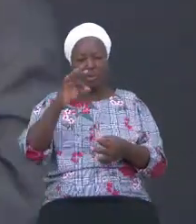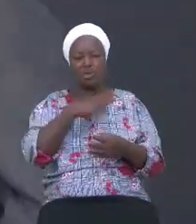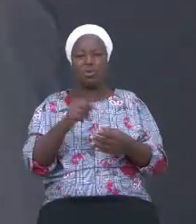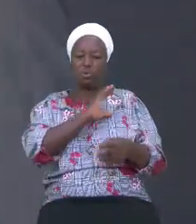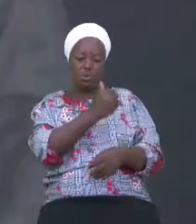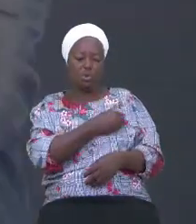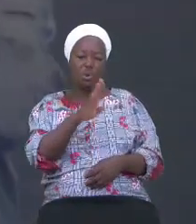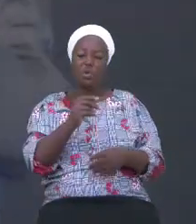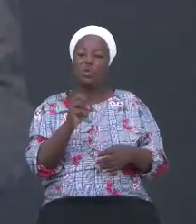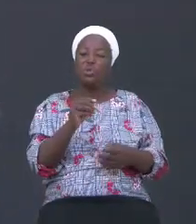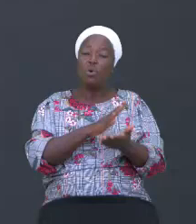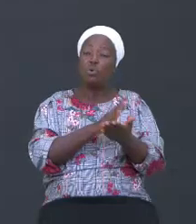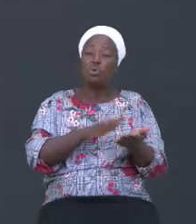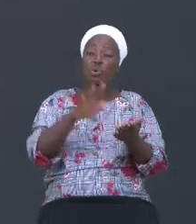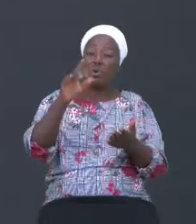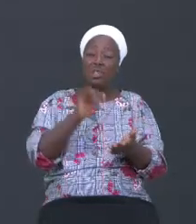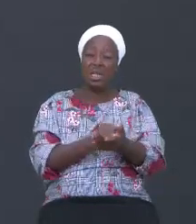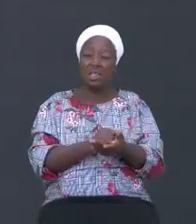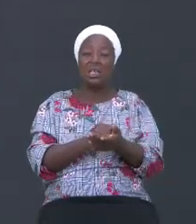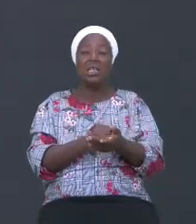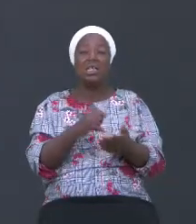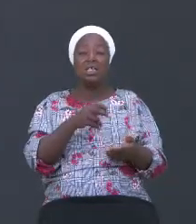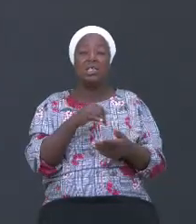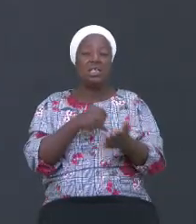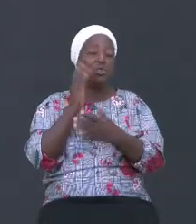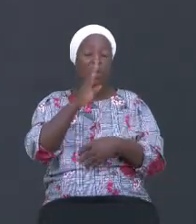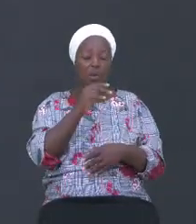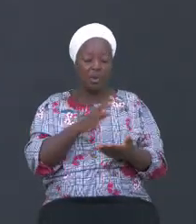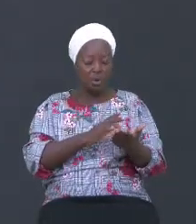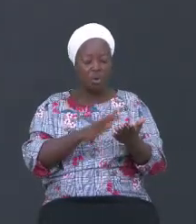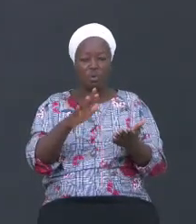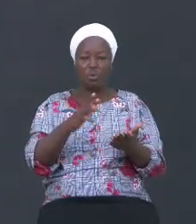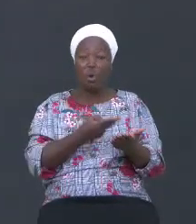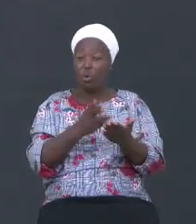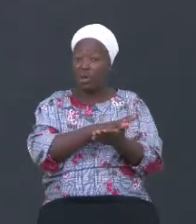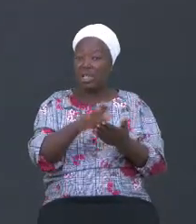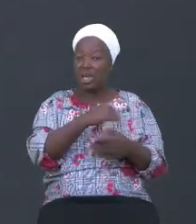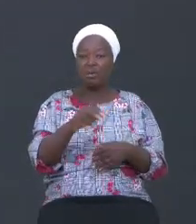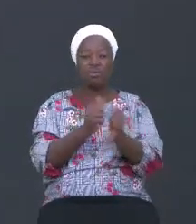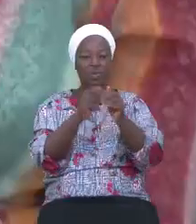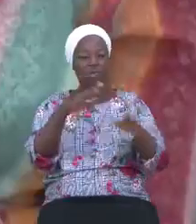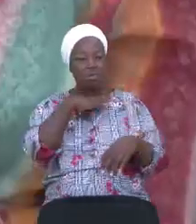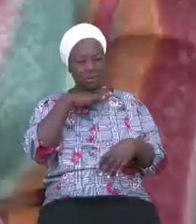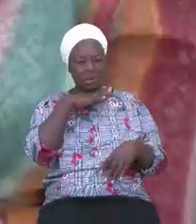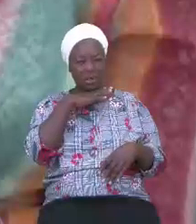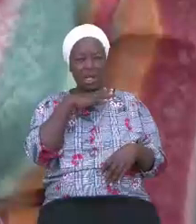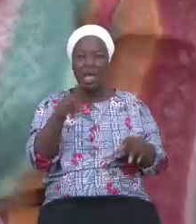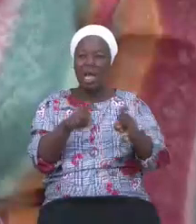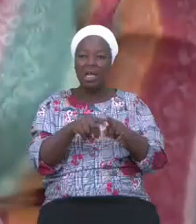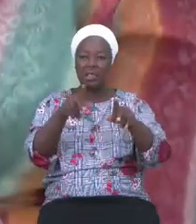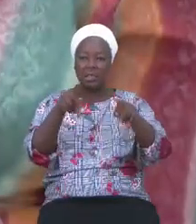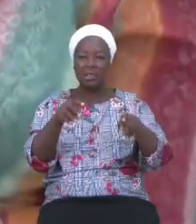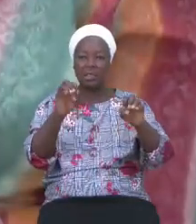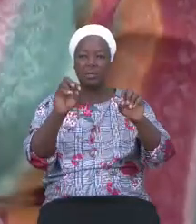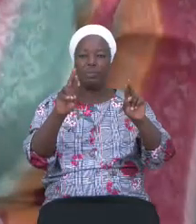so glorious that it shall be holy and without blemish. As Peter, James, and